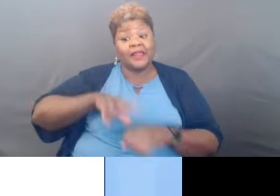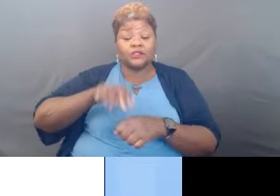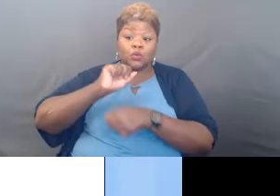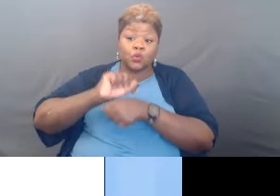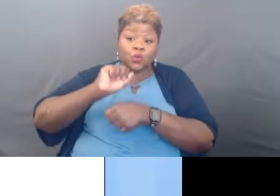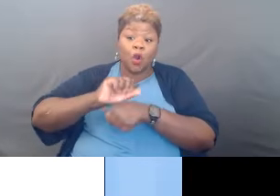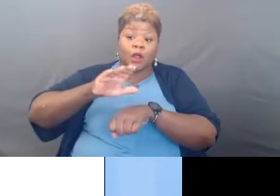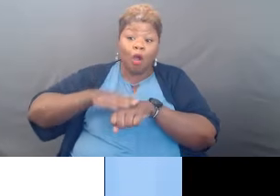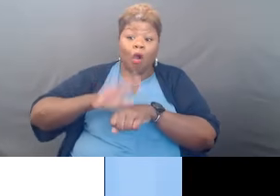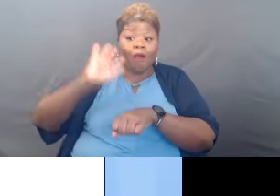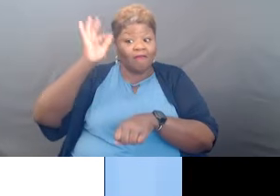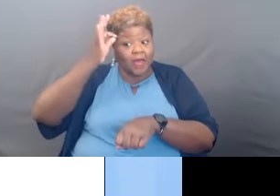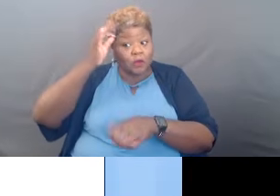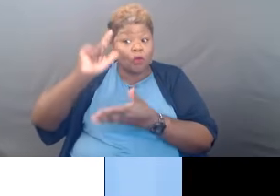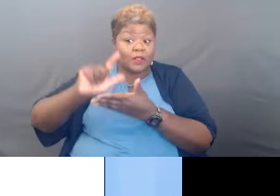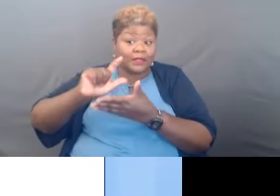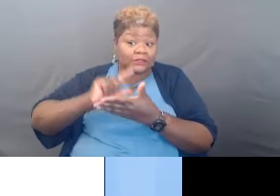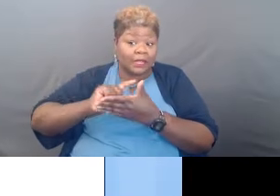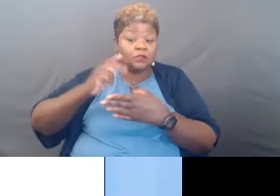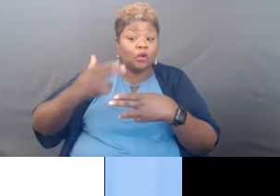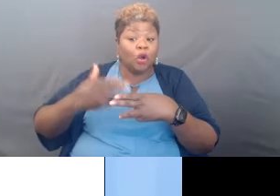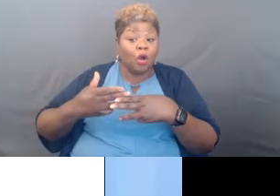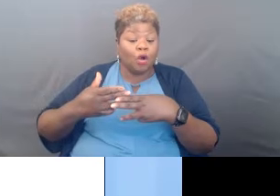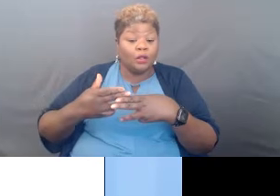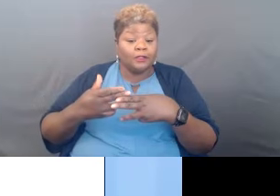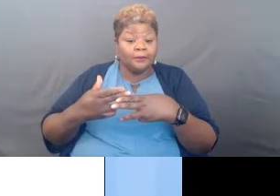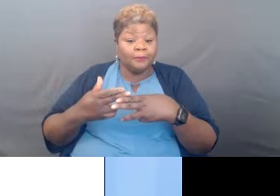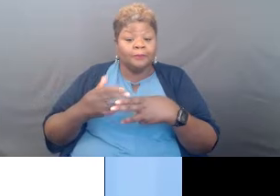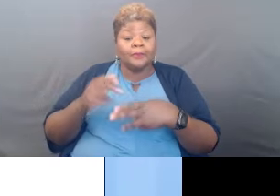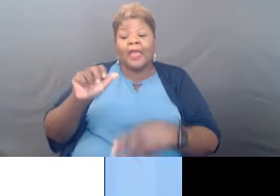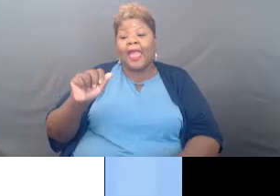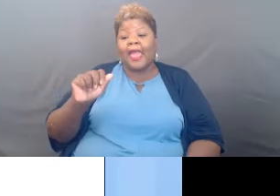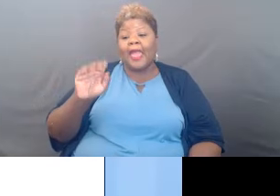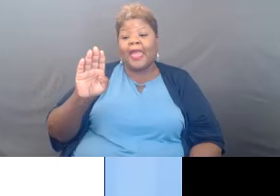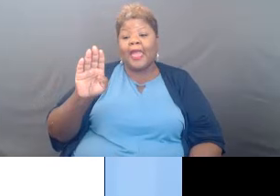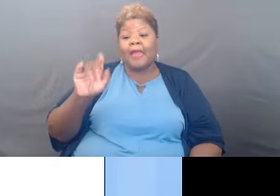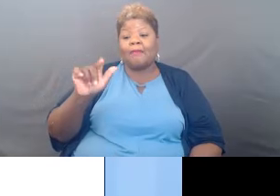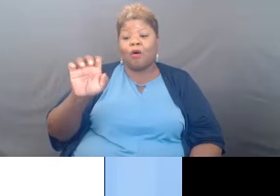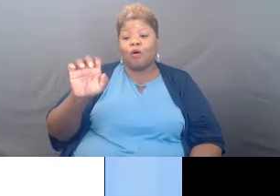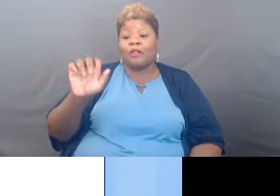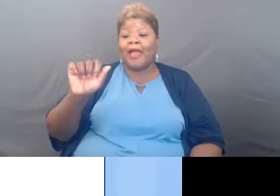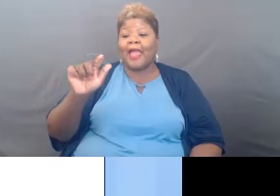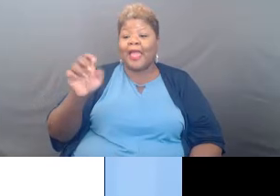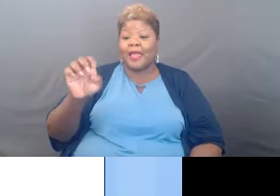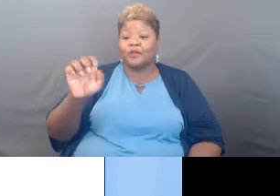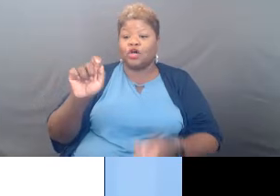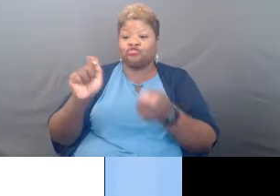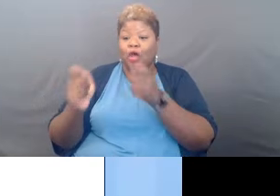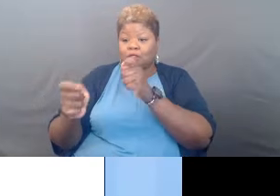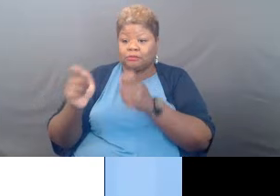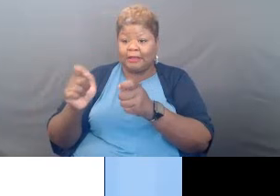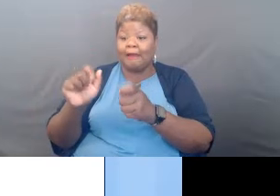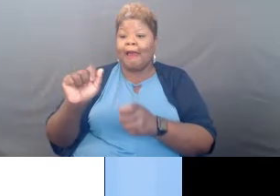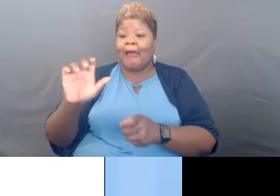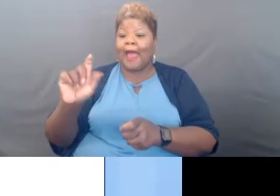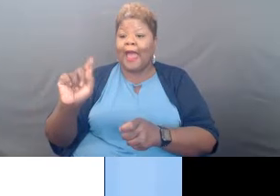on some federal legislation called the ABLE Age Adjustment Act to increase that